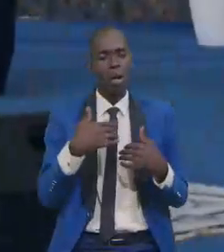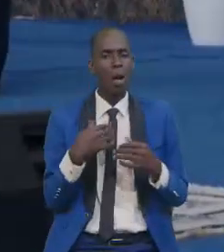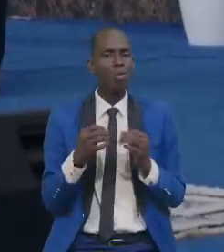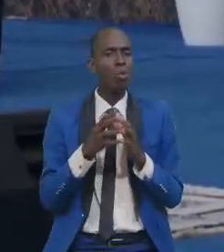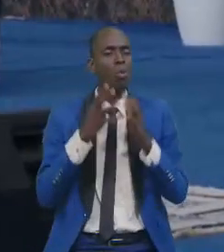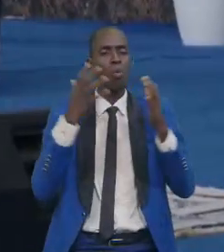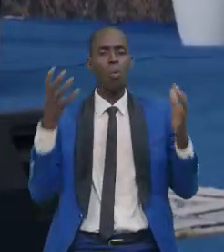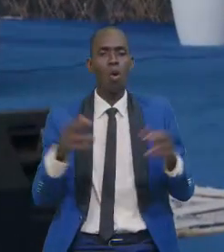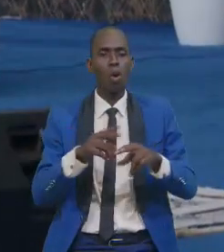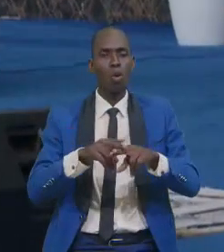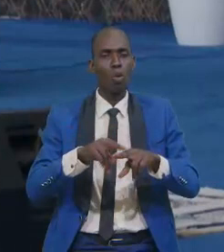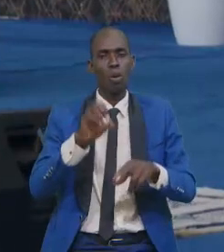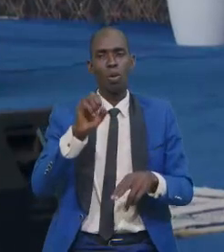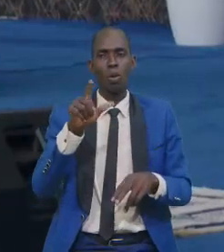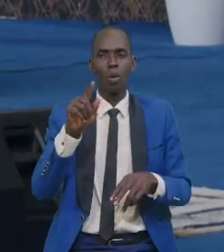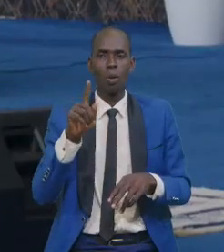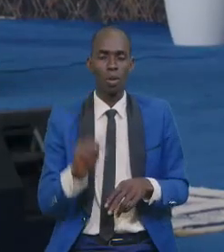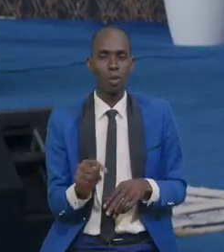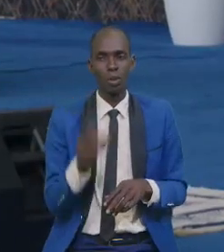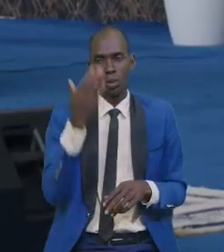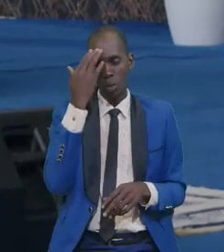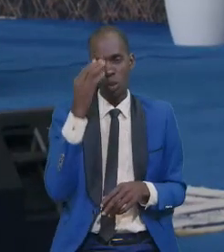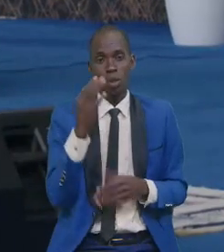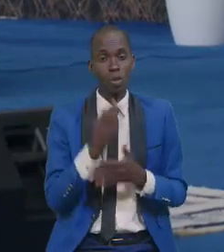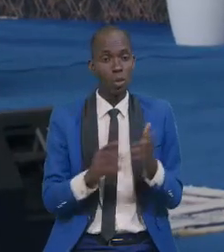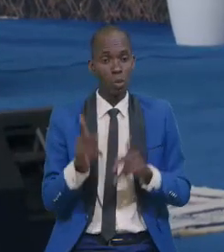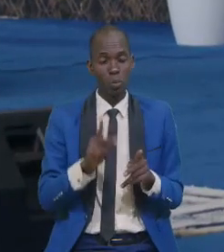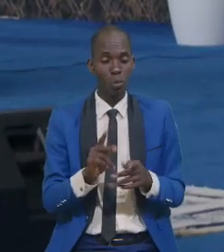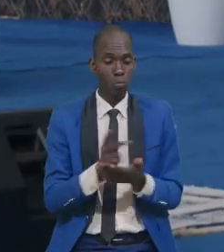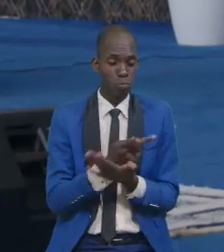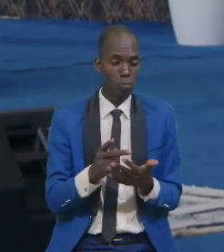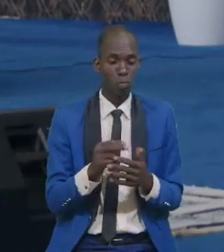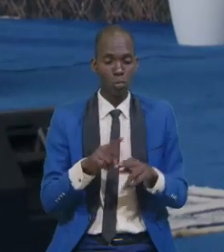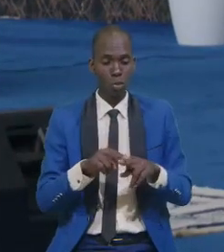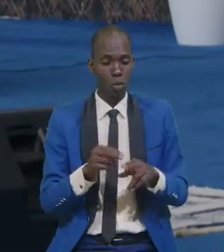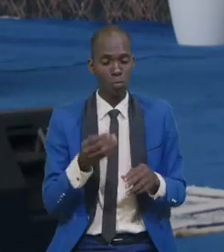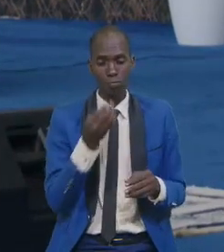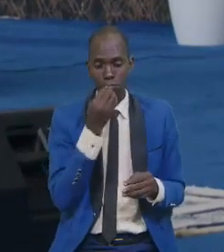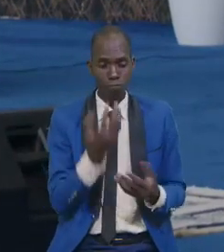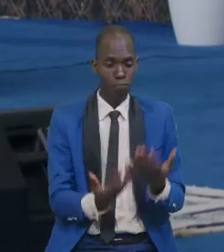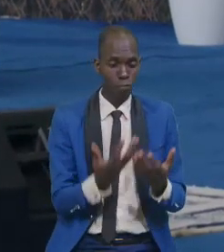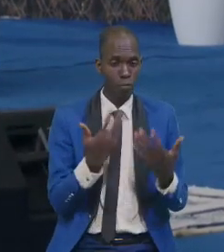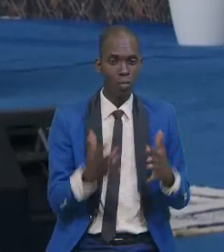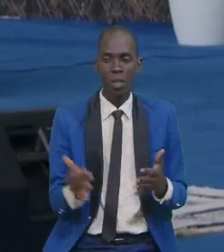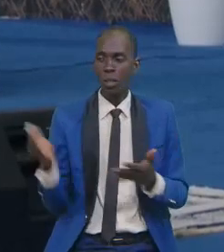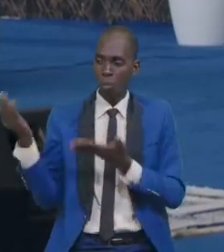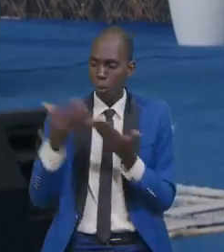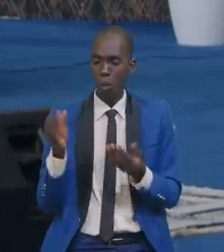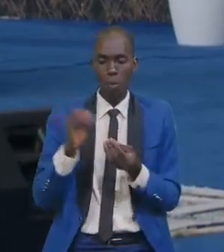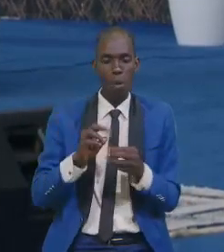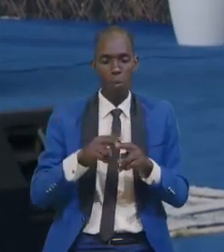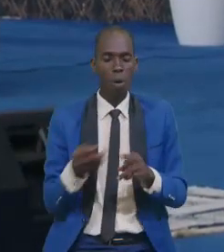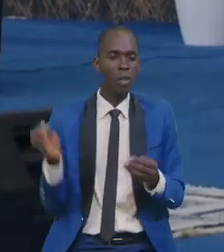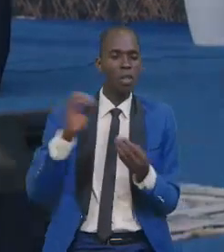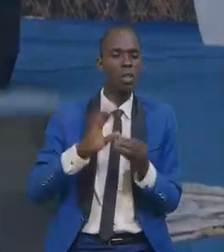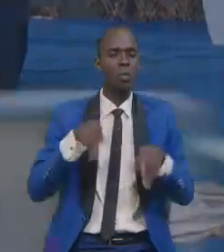people who are prepared before they put enough salt, then you sprinkle more, and it gives you hypertension. And